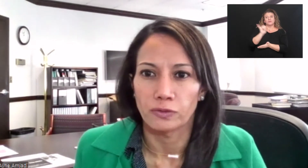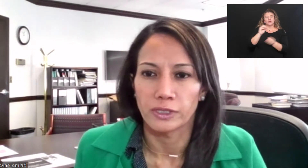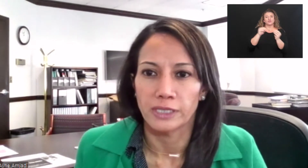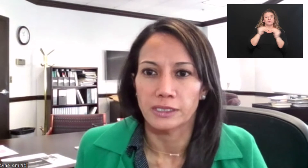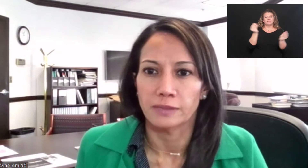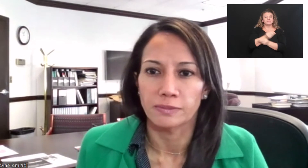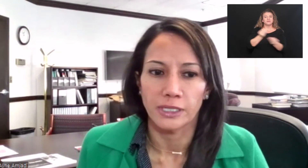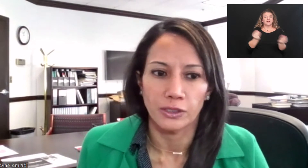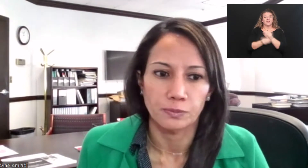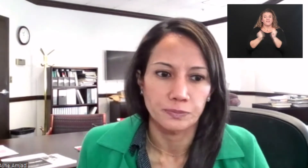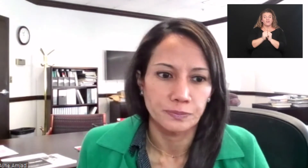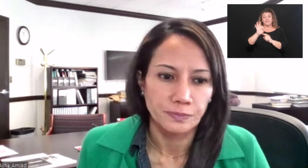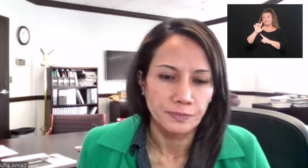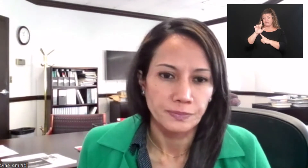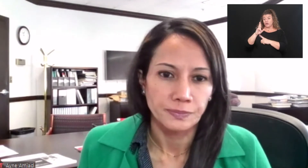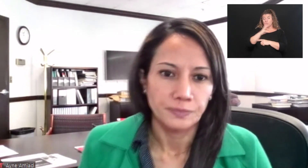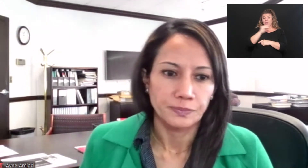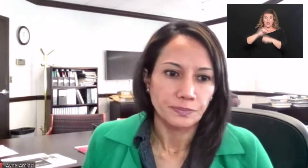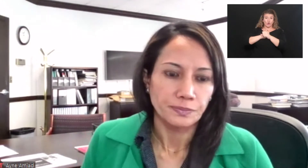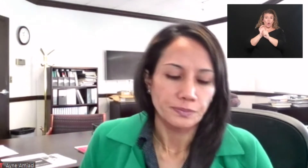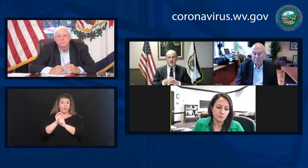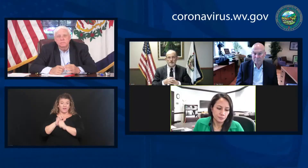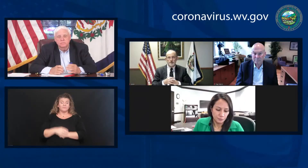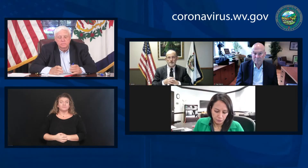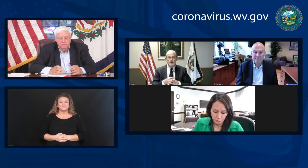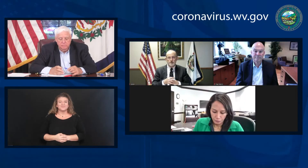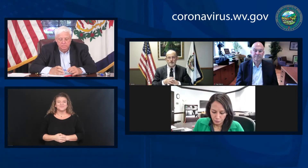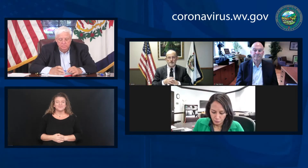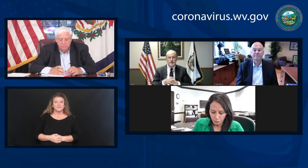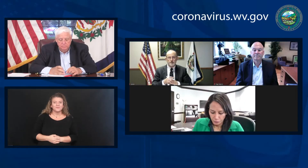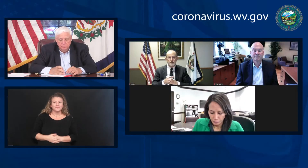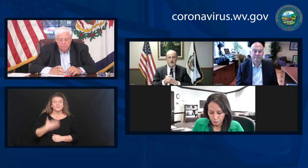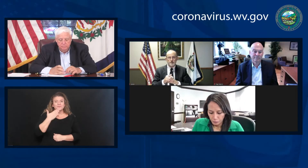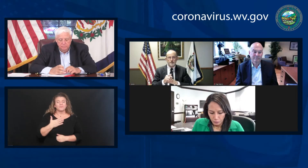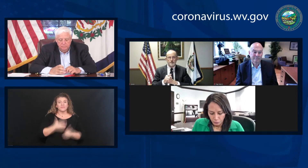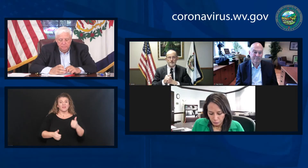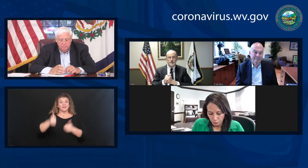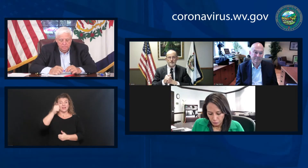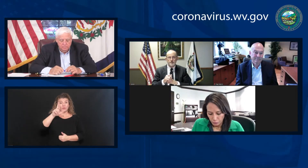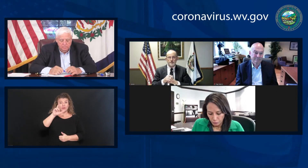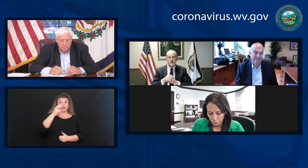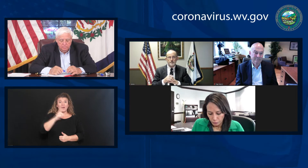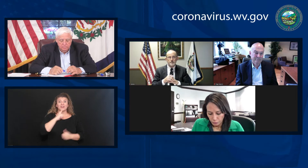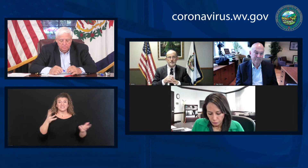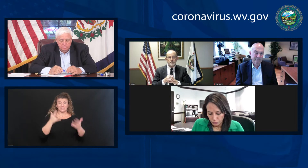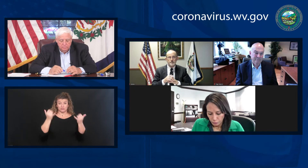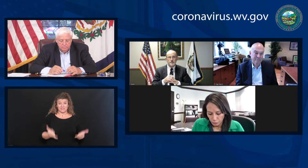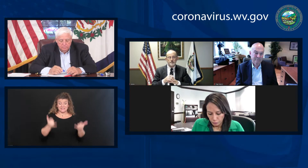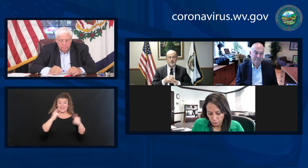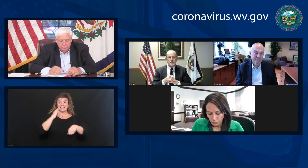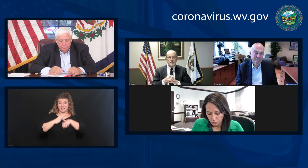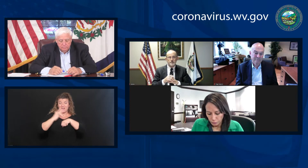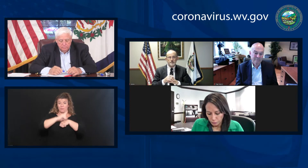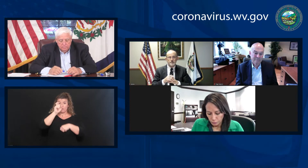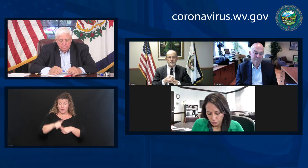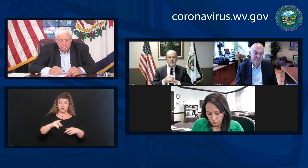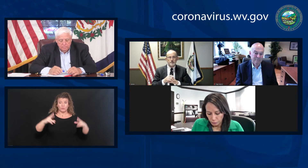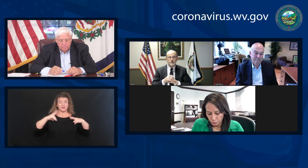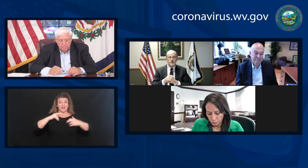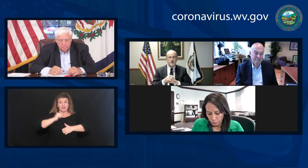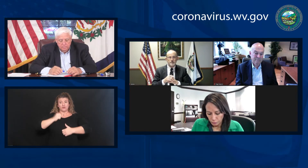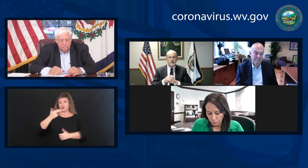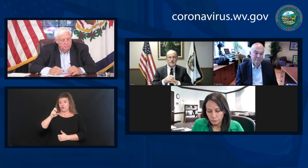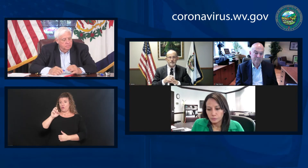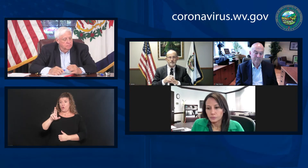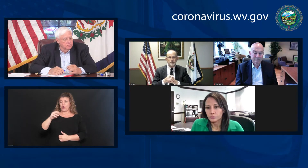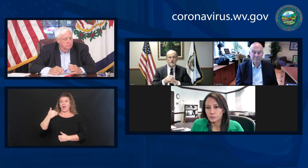well as COVID-19. Thank you. Thank you, Dr. Amjad. Secretary Bill Crouch is also joining us today and is available for questions. Retired Major General Jim